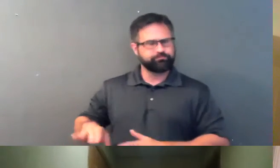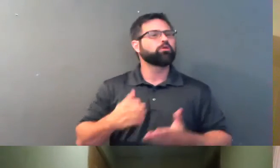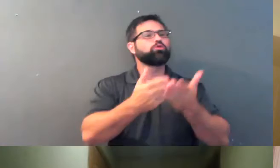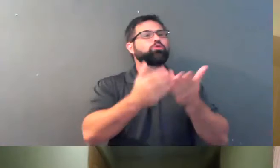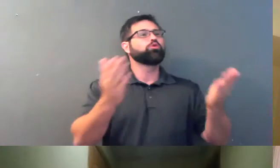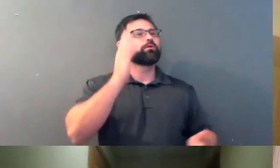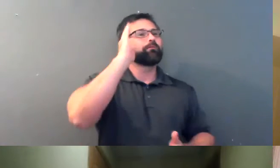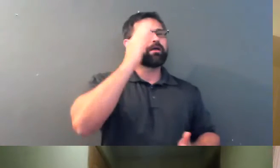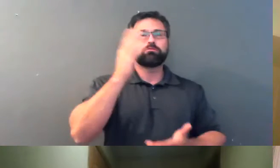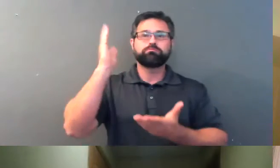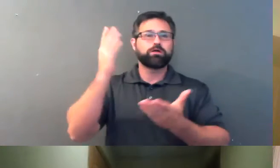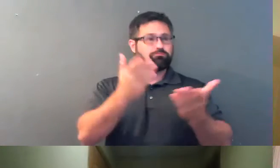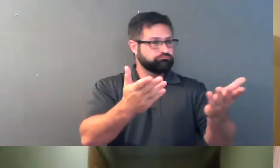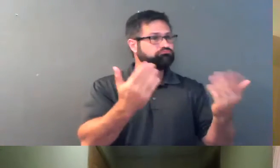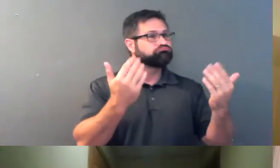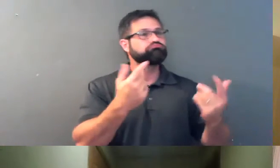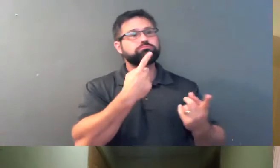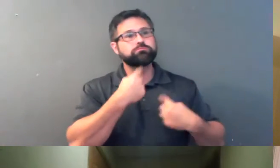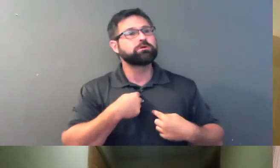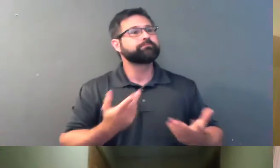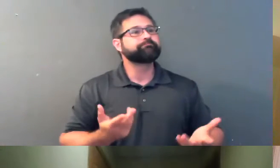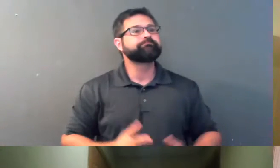to our two panelists.